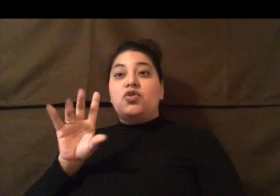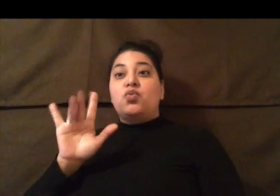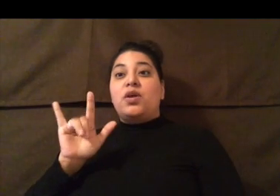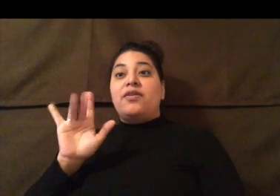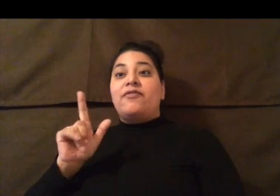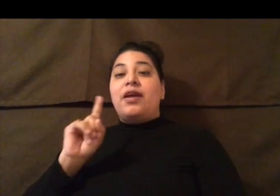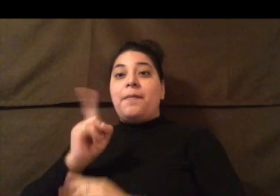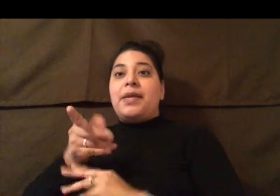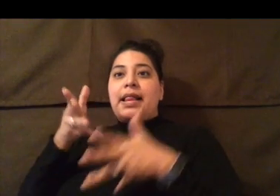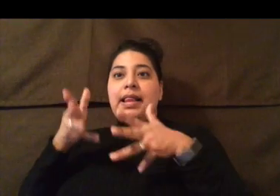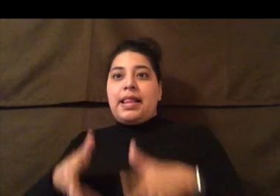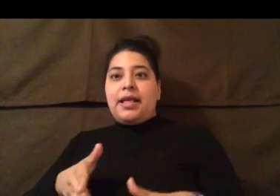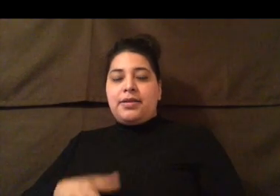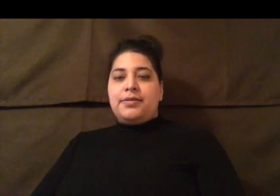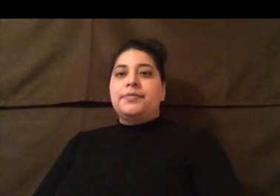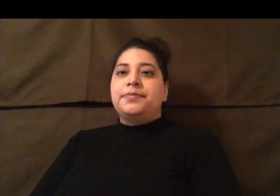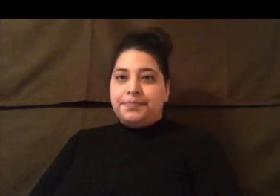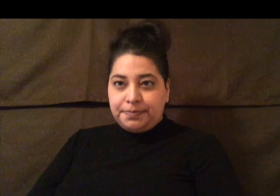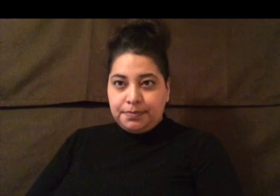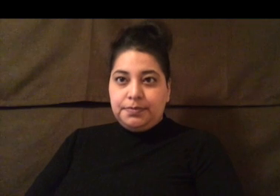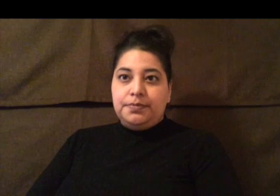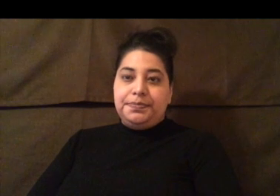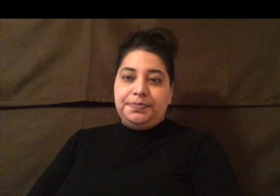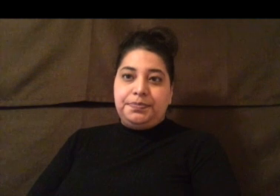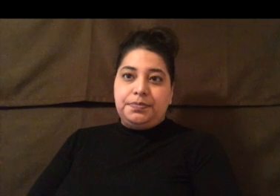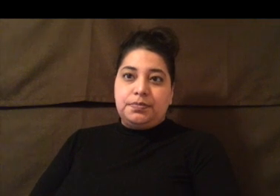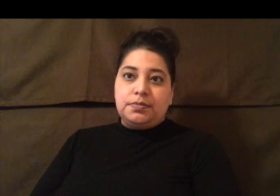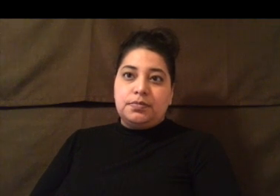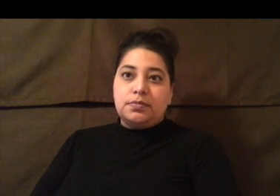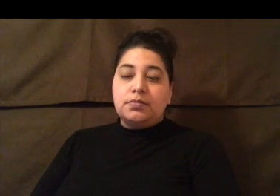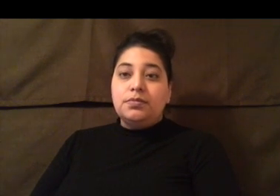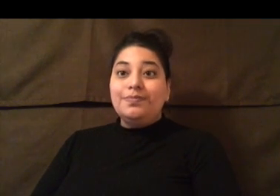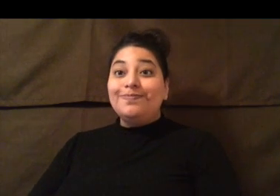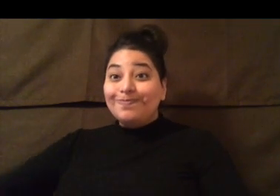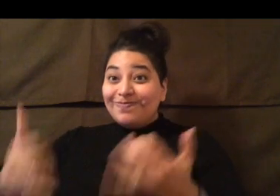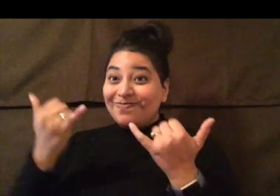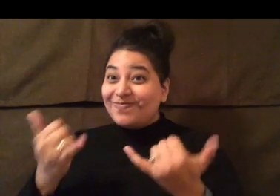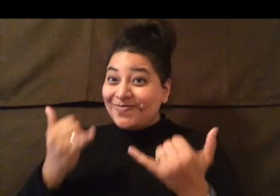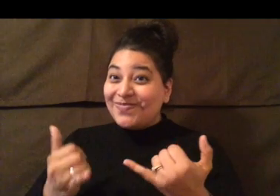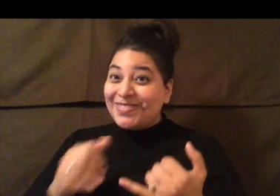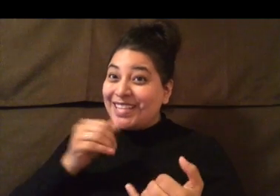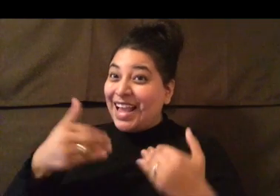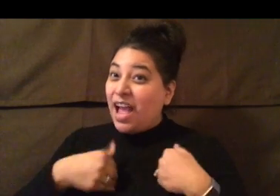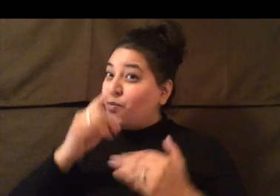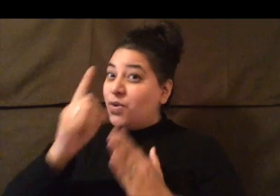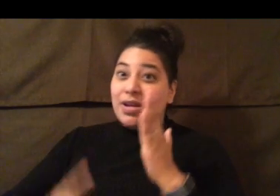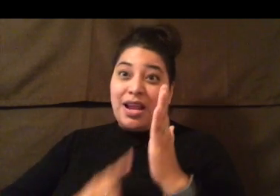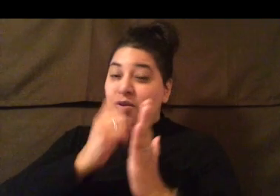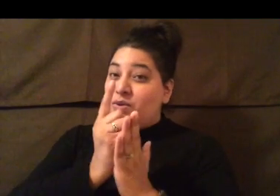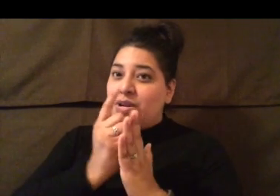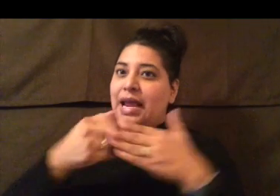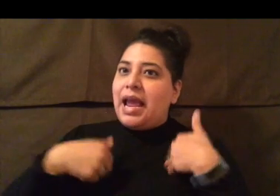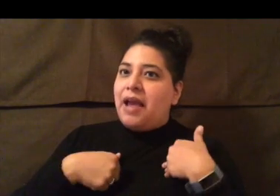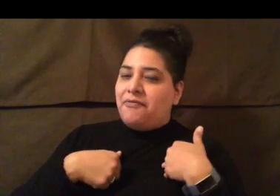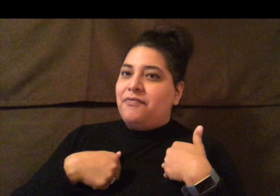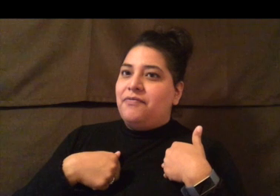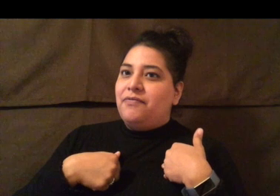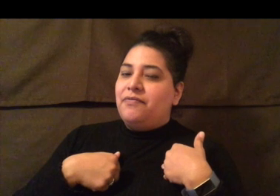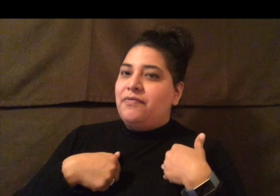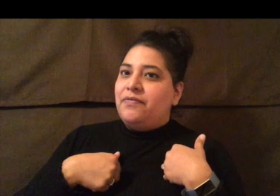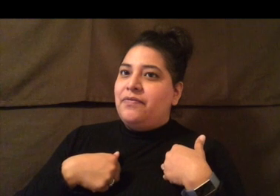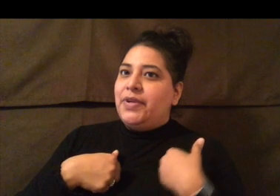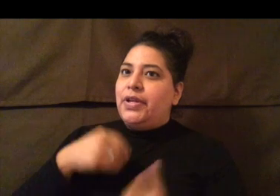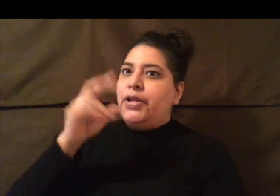be 25 minutes. All right, so there's 25 minutes remaining. So now I no longer have an hour.